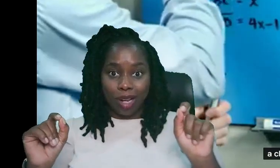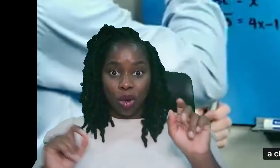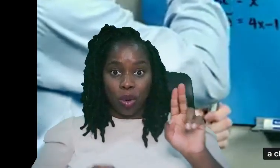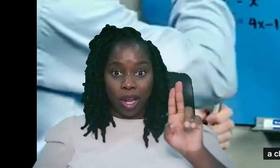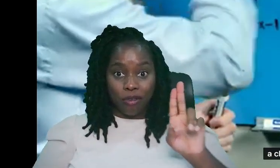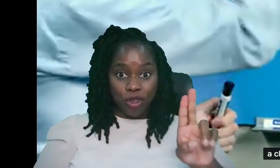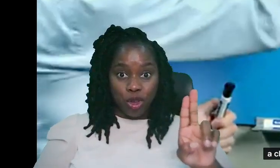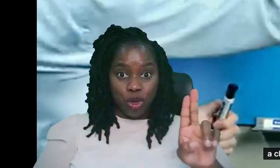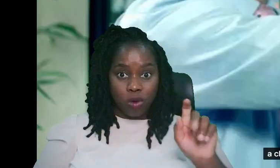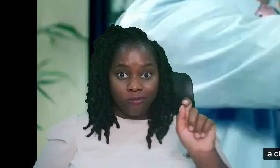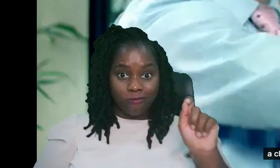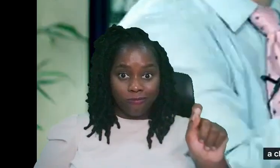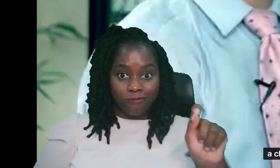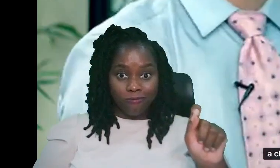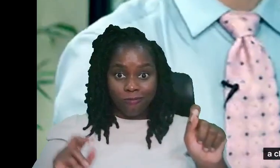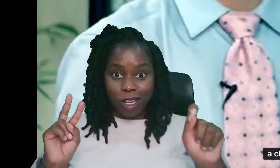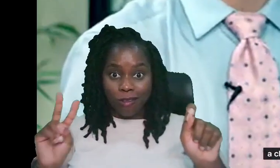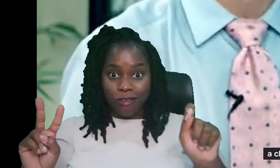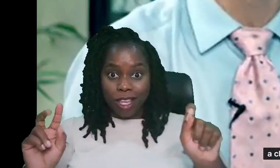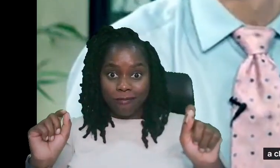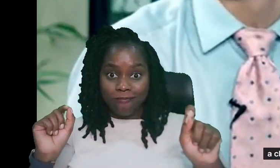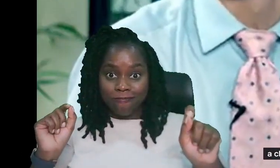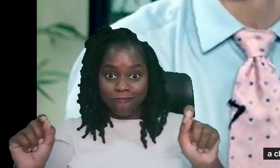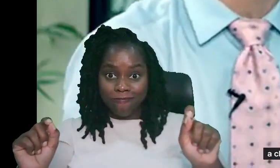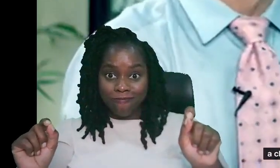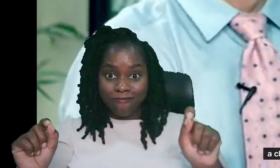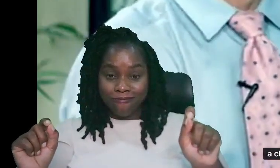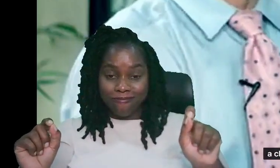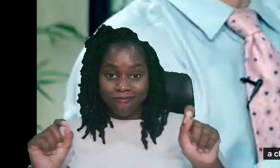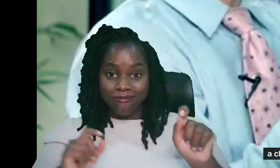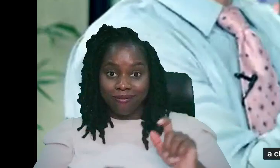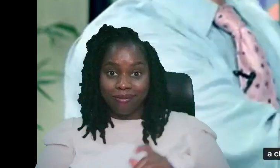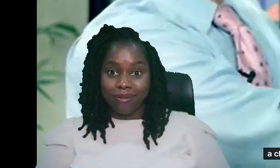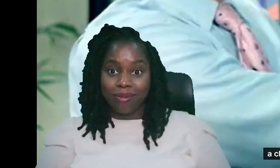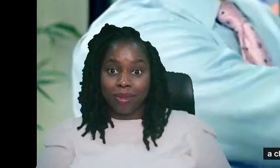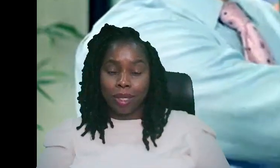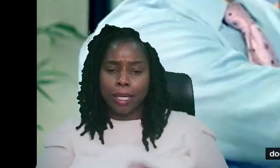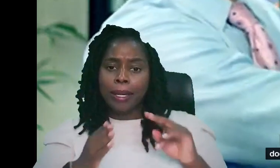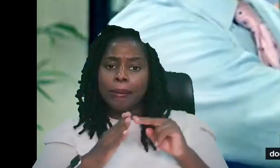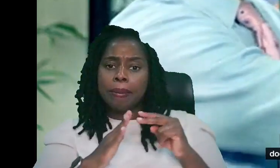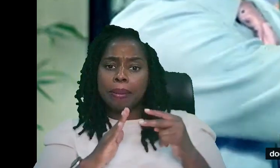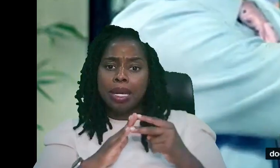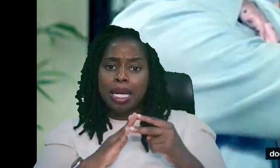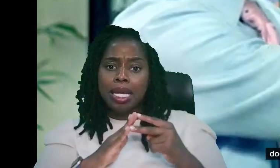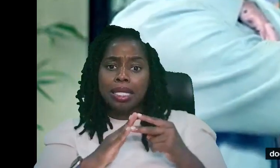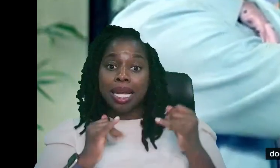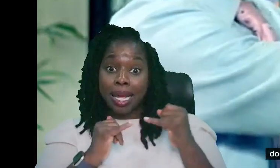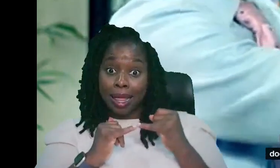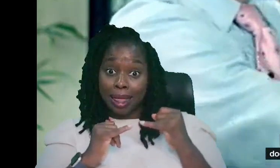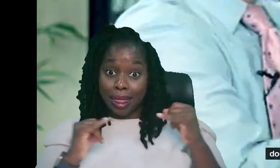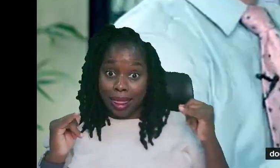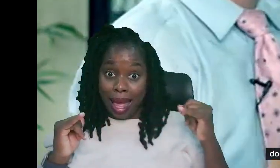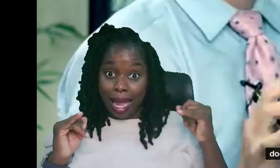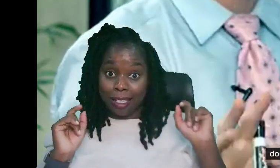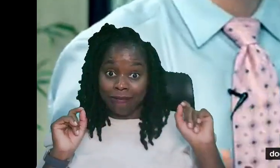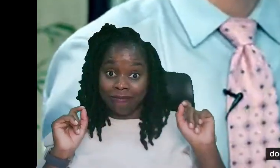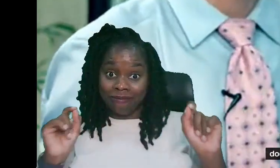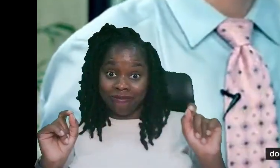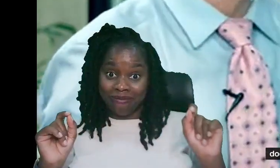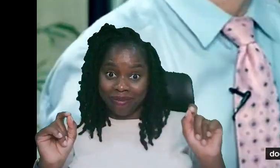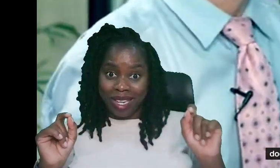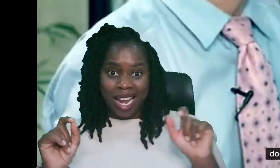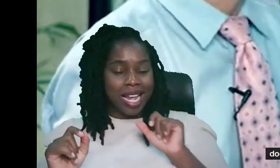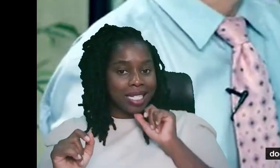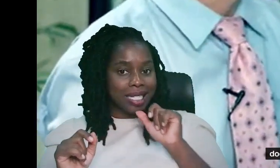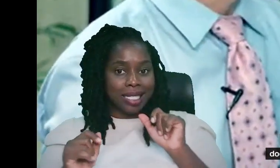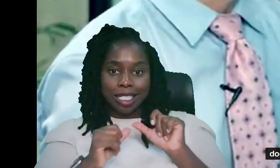with a closed circle here and V with a closed circle there. So that means that this is a definite line segment. It does not